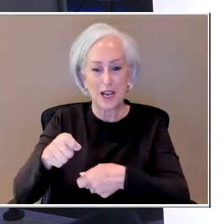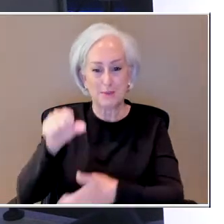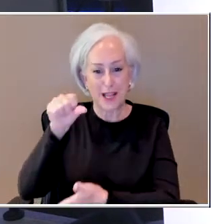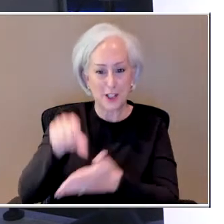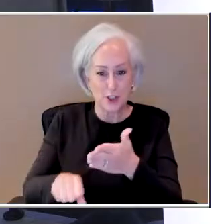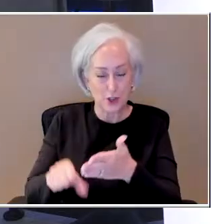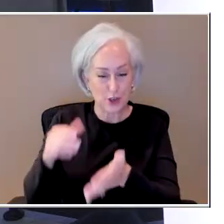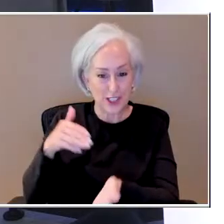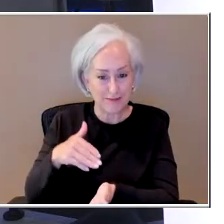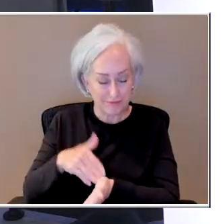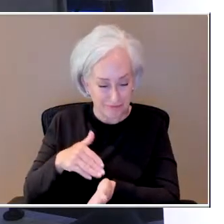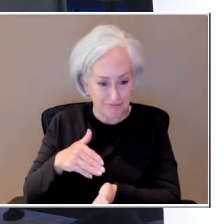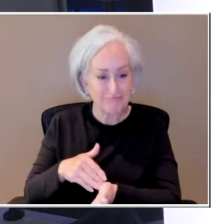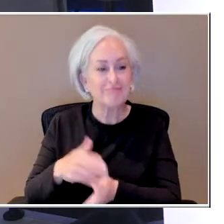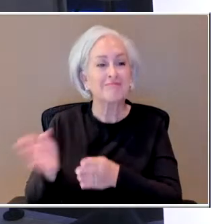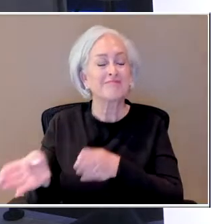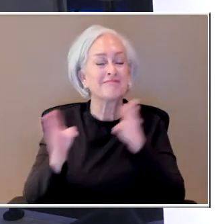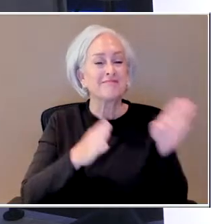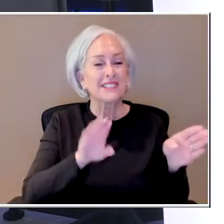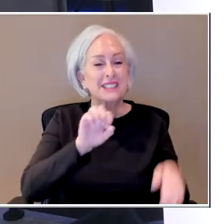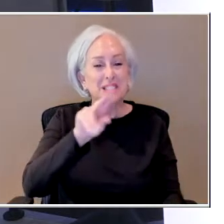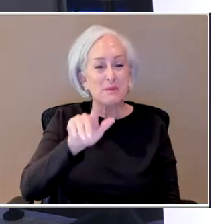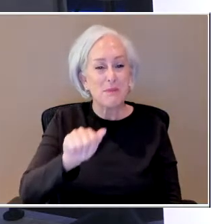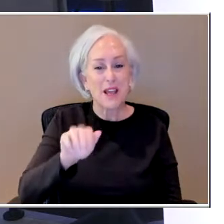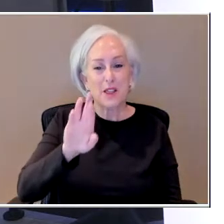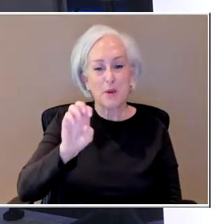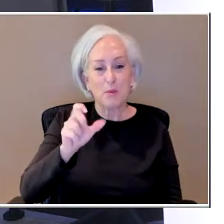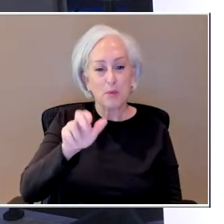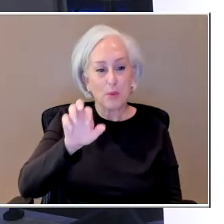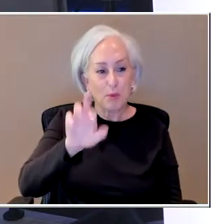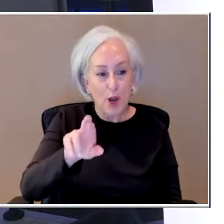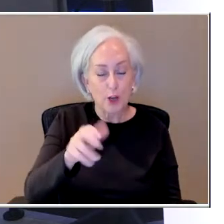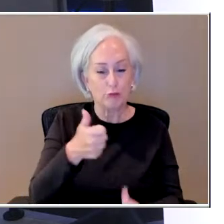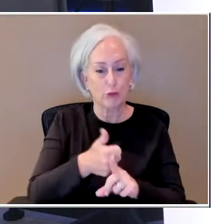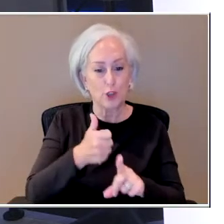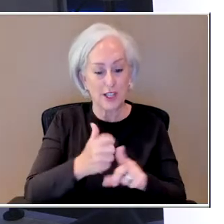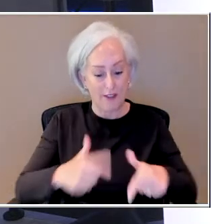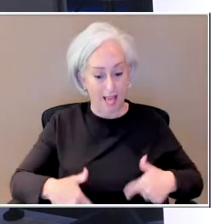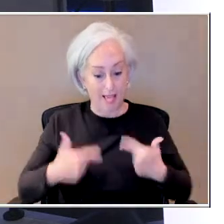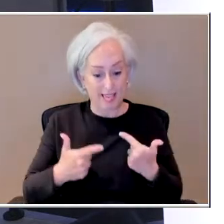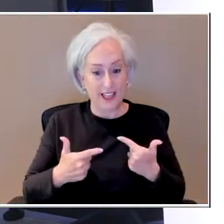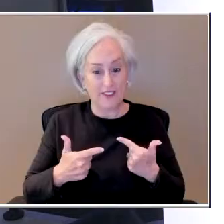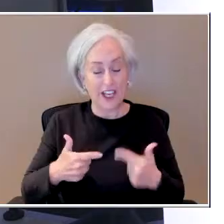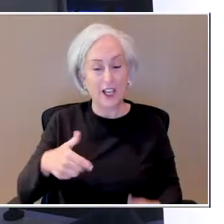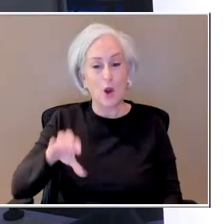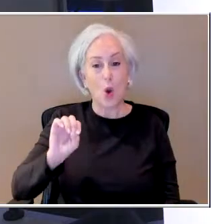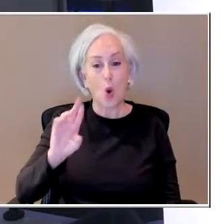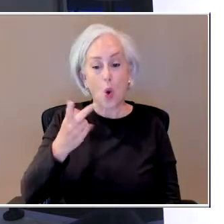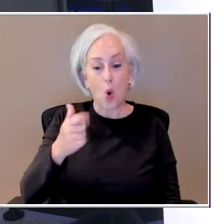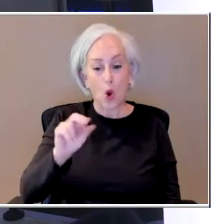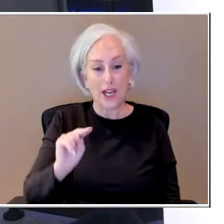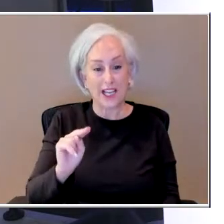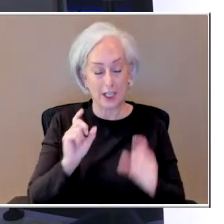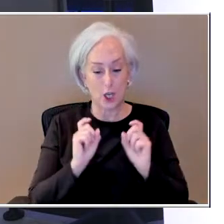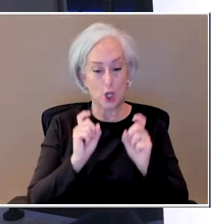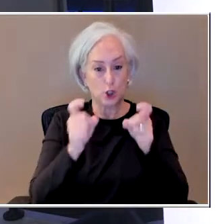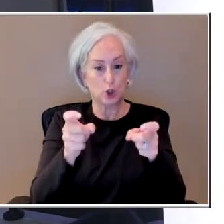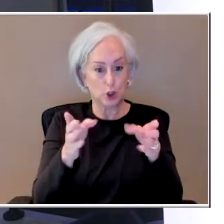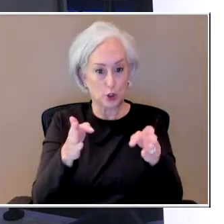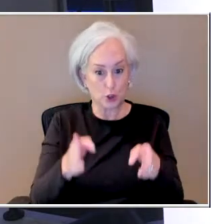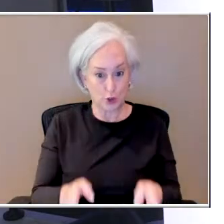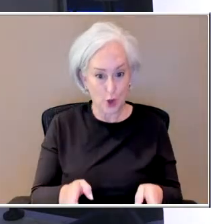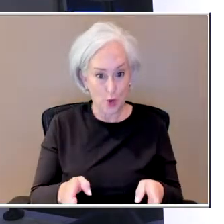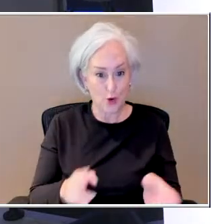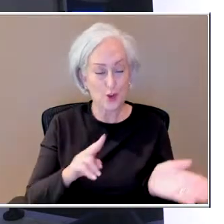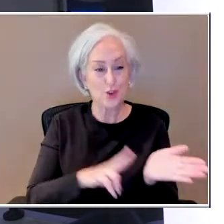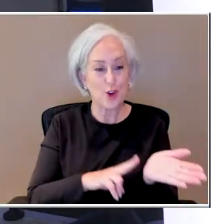have Samantha Brenner, living organ transplant coordinator here at the health system. She helped to make this transplant